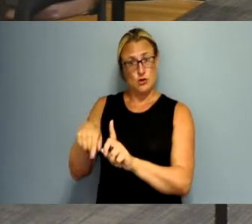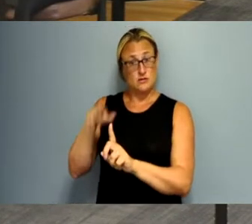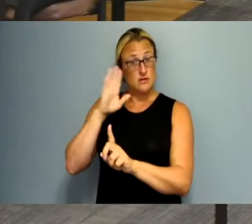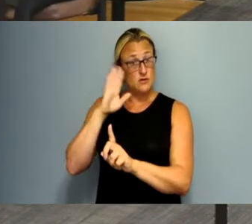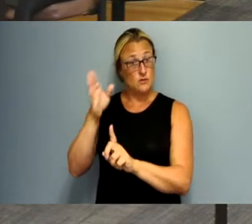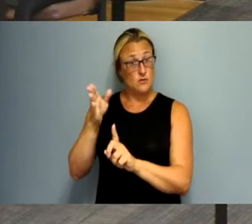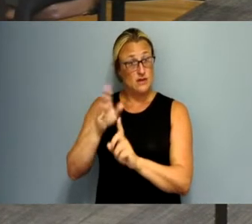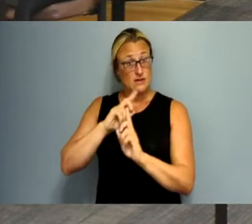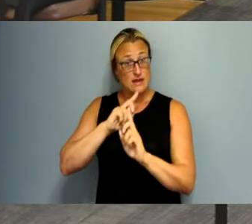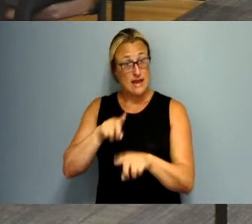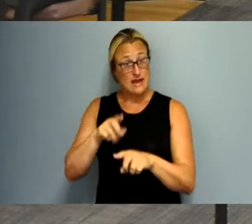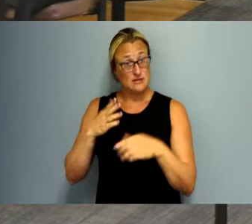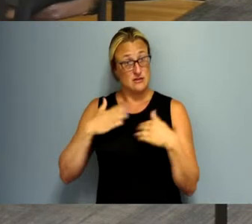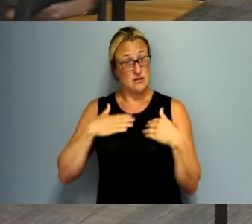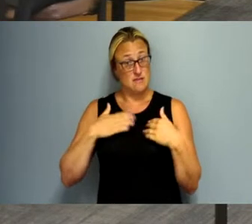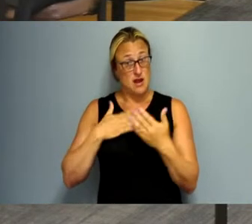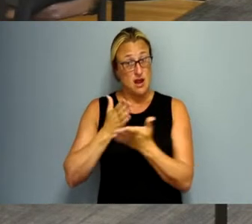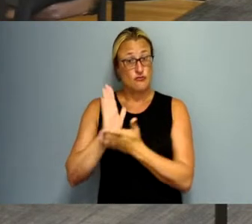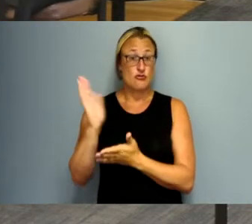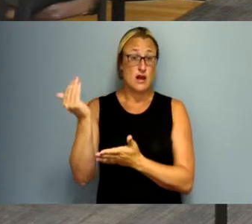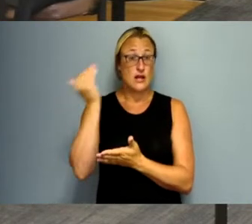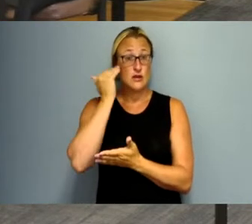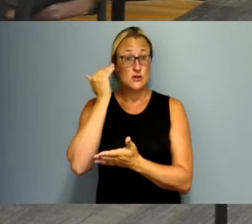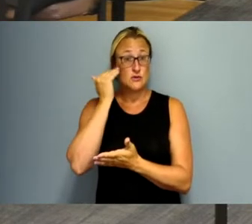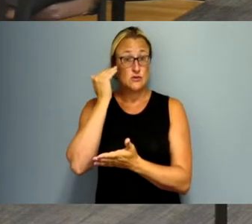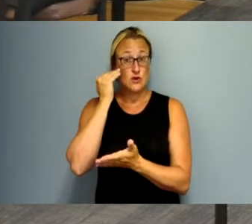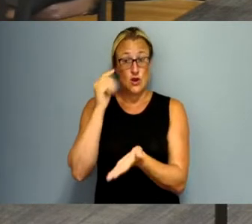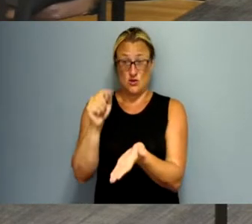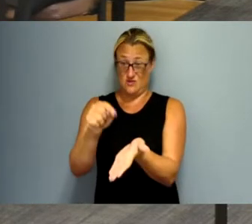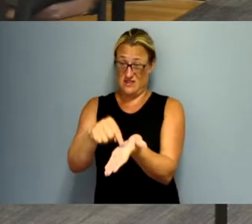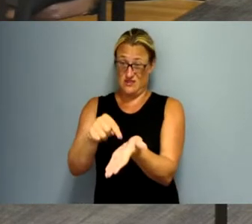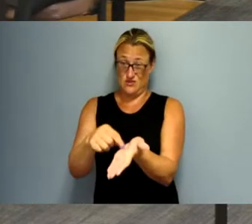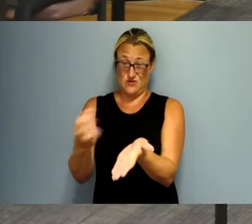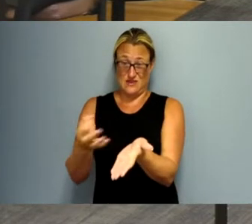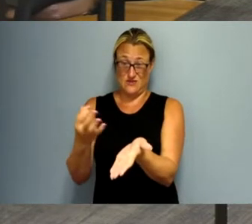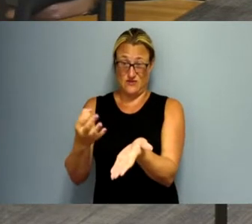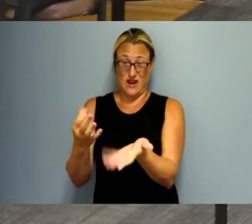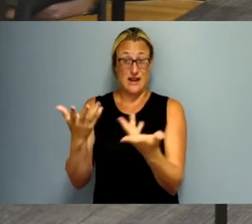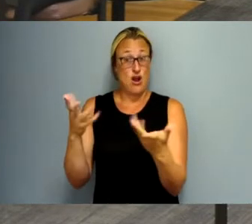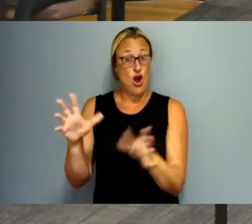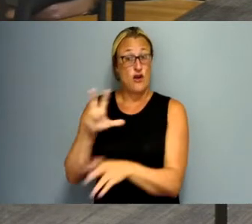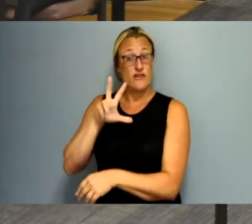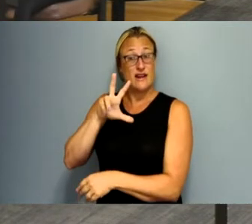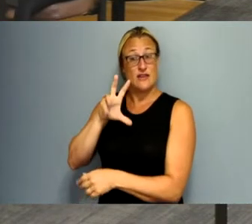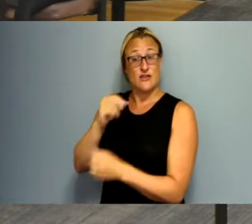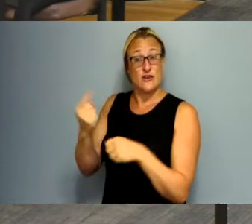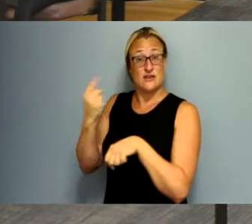request that's on a 30-day extension due this Friday on time, or will I be sued also?